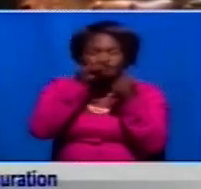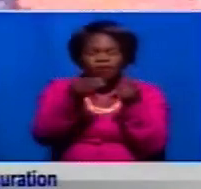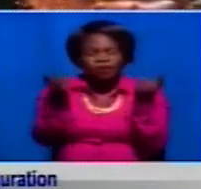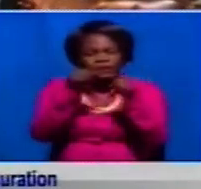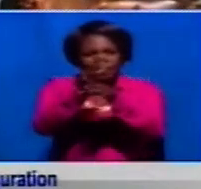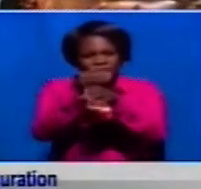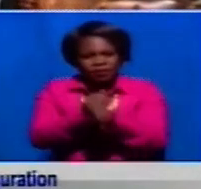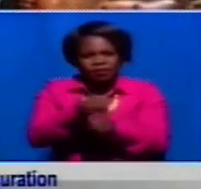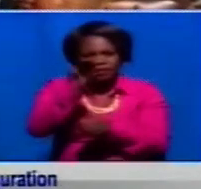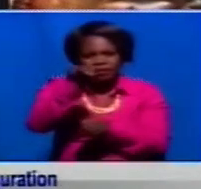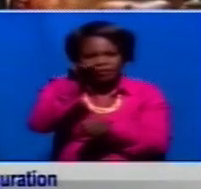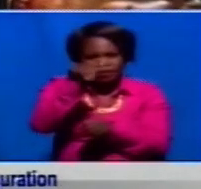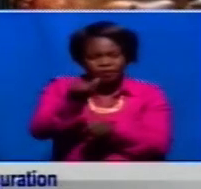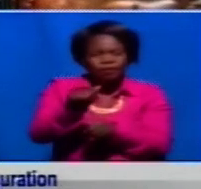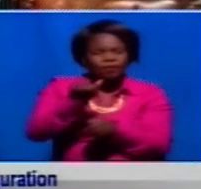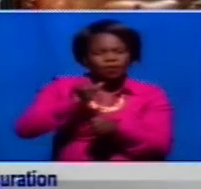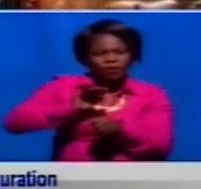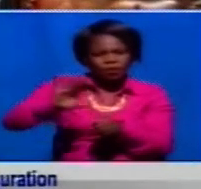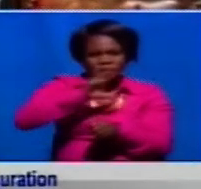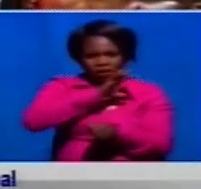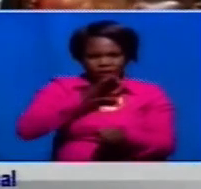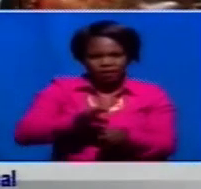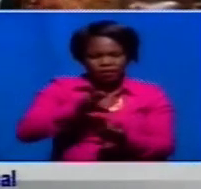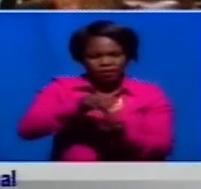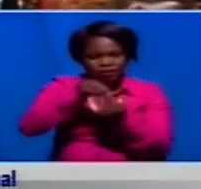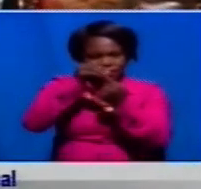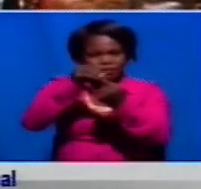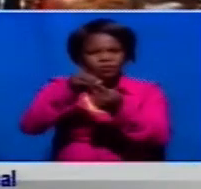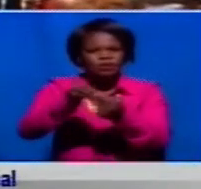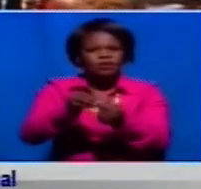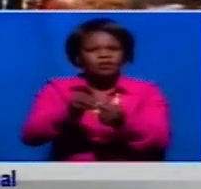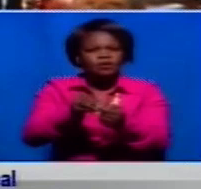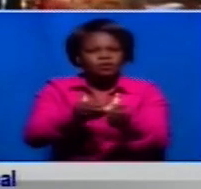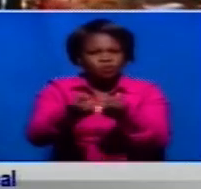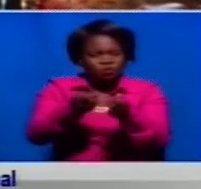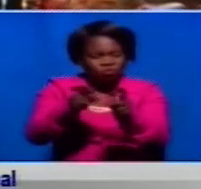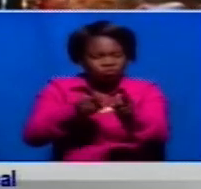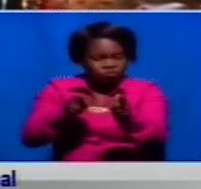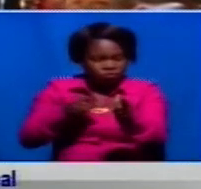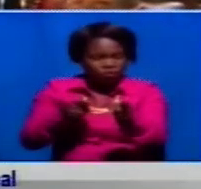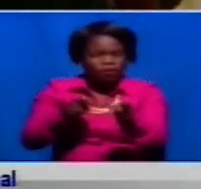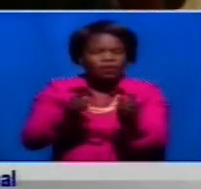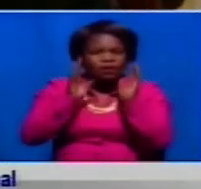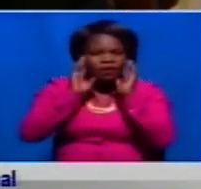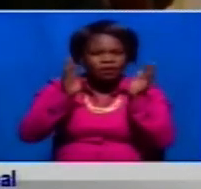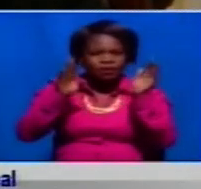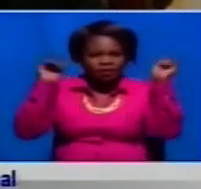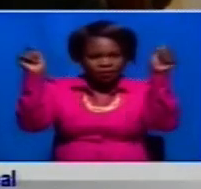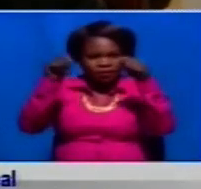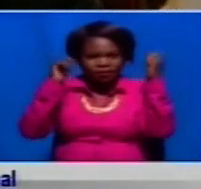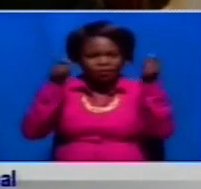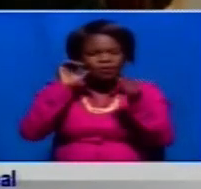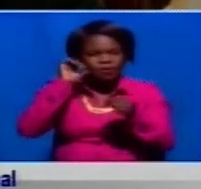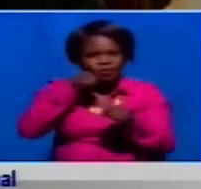Ma Biao, who is Chinese President's special envoy, attending the inauguration ceremony tomorrow, President